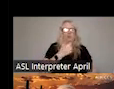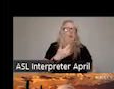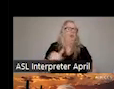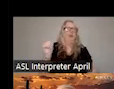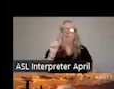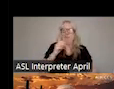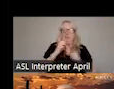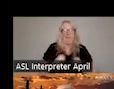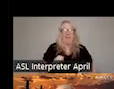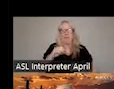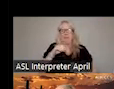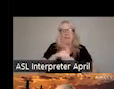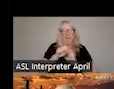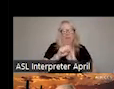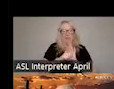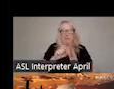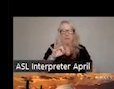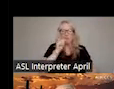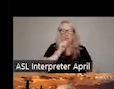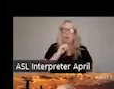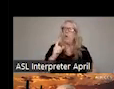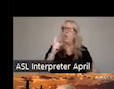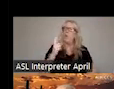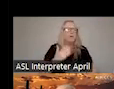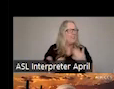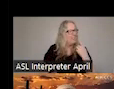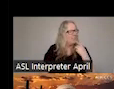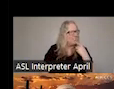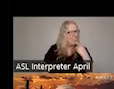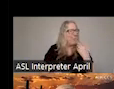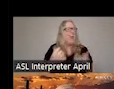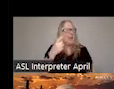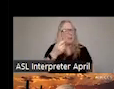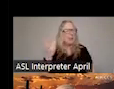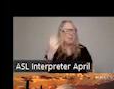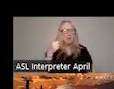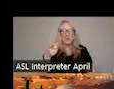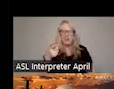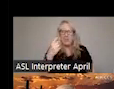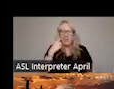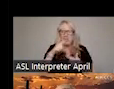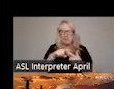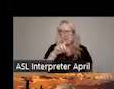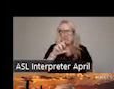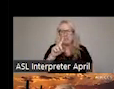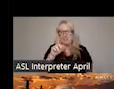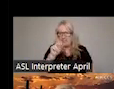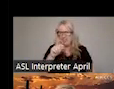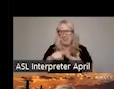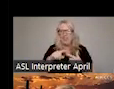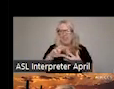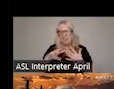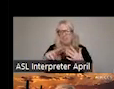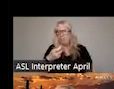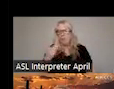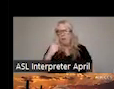And I was going to say one more thing. I have a couple of my colleagues on the line, Ann, Paloma, and Dana. And